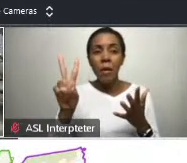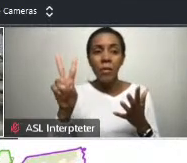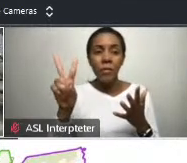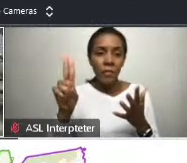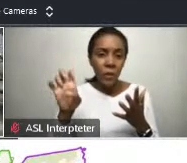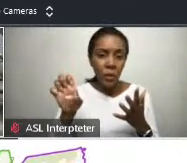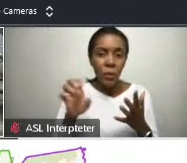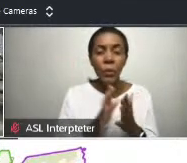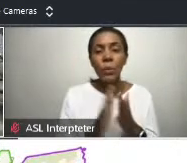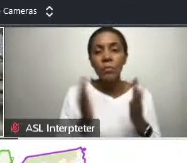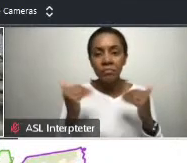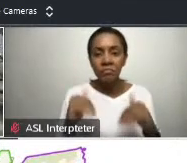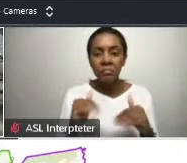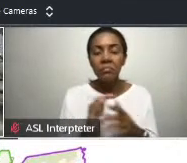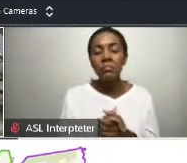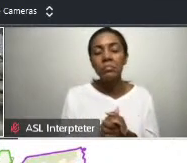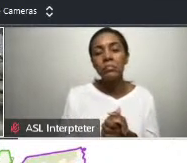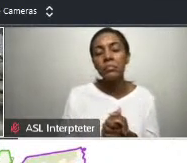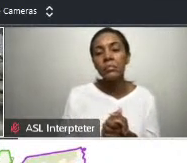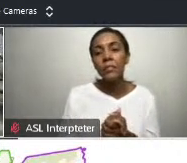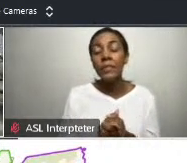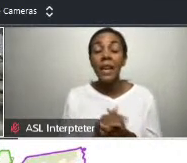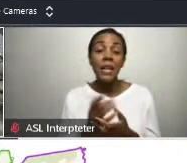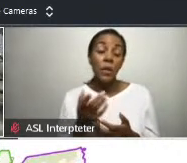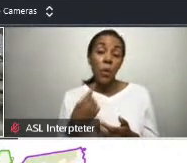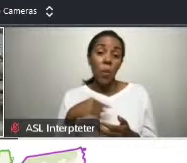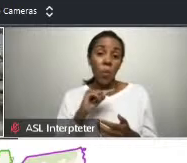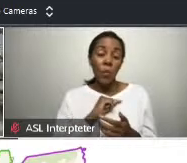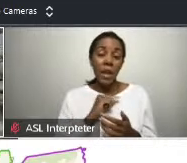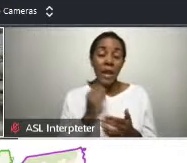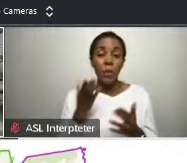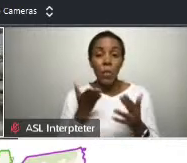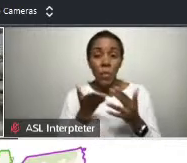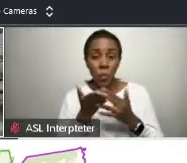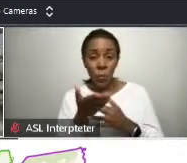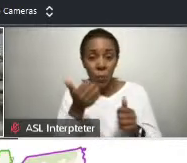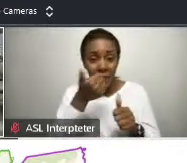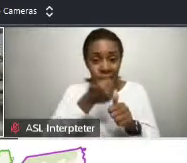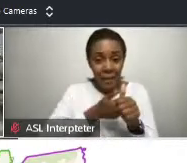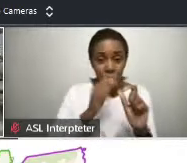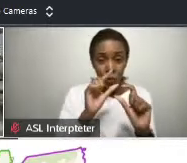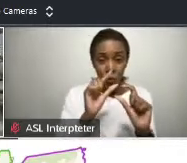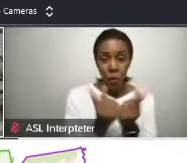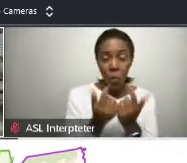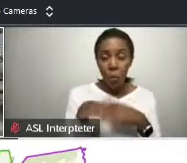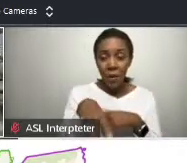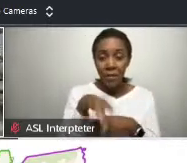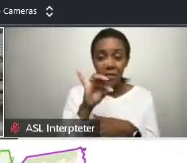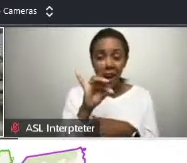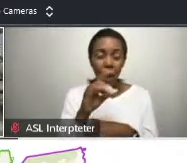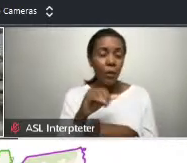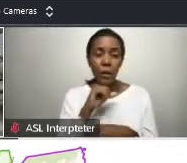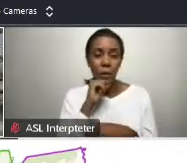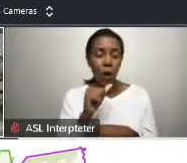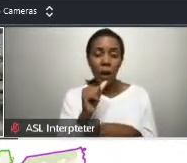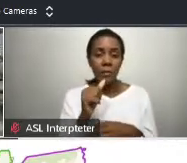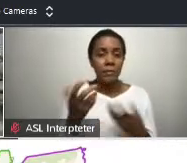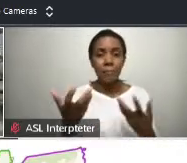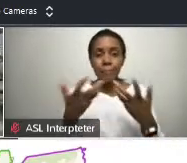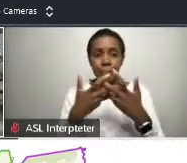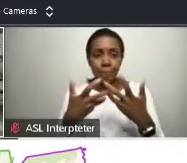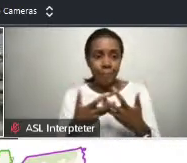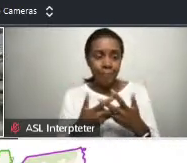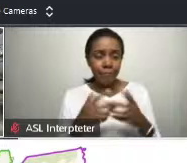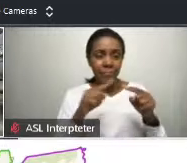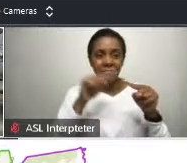analysis, we went through each of those groupings where we found those inconsistencies between the future land